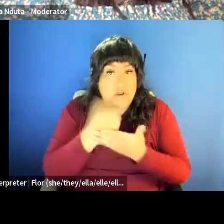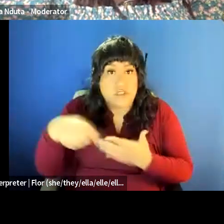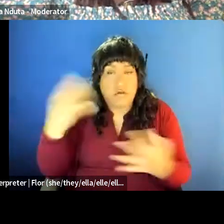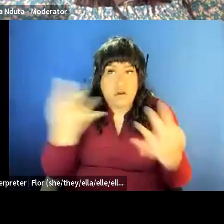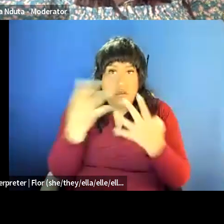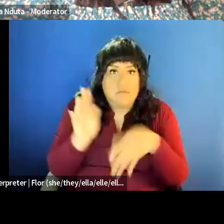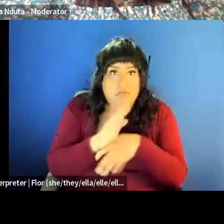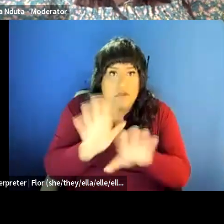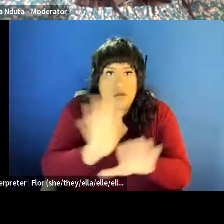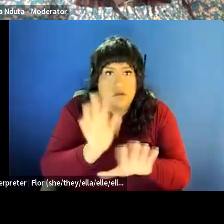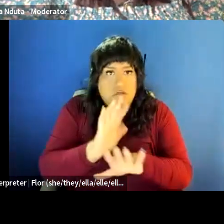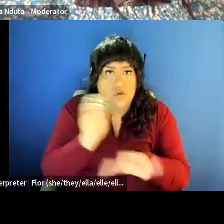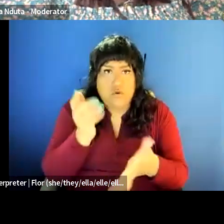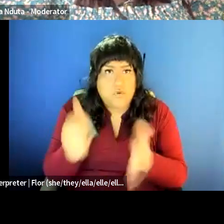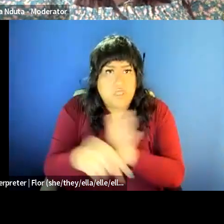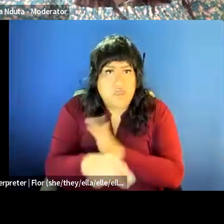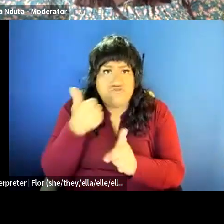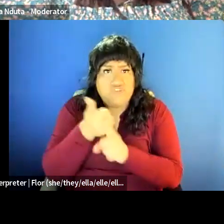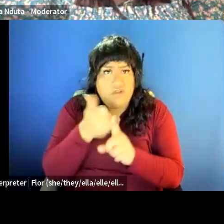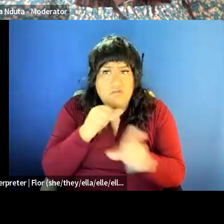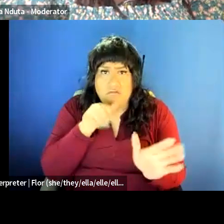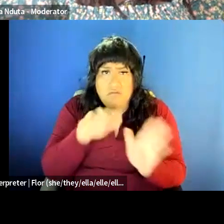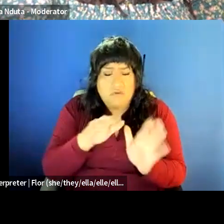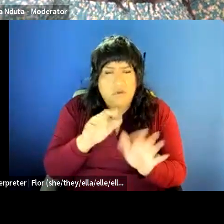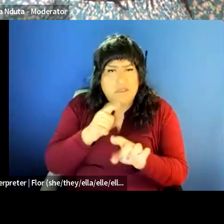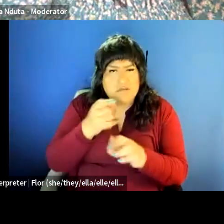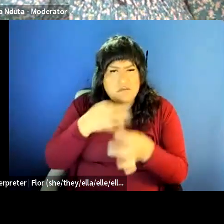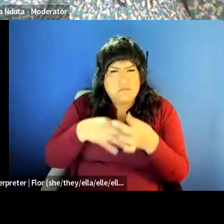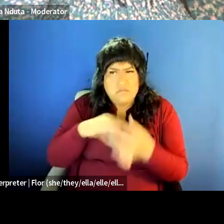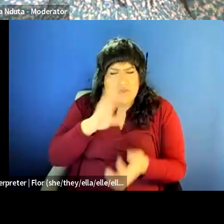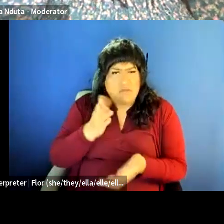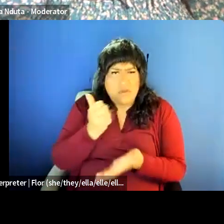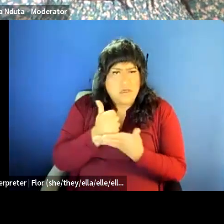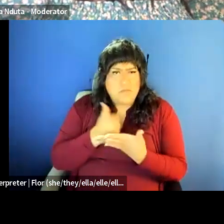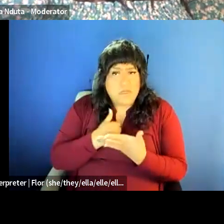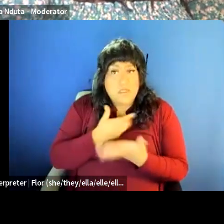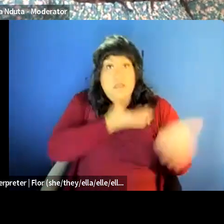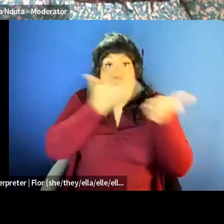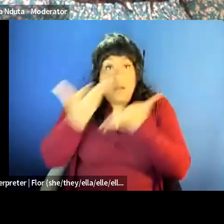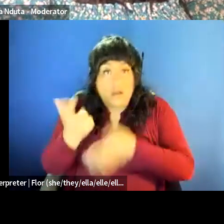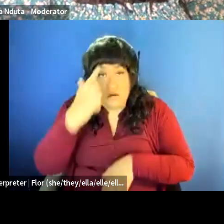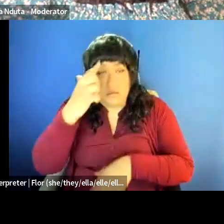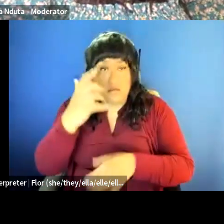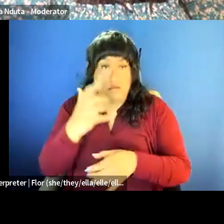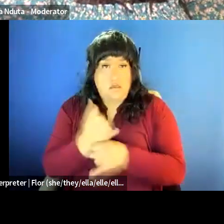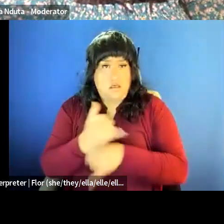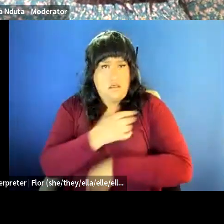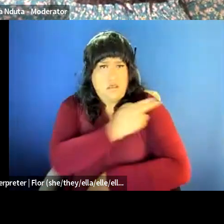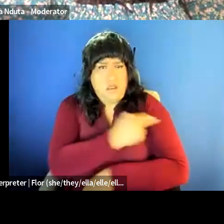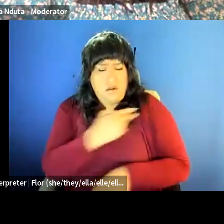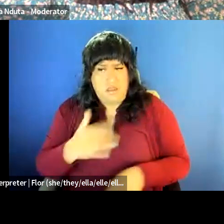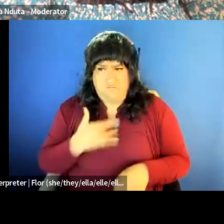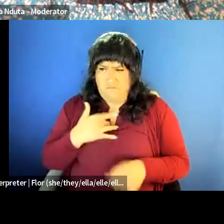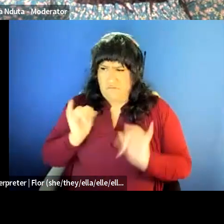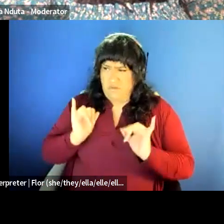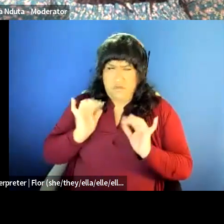killing myself that they never helped me. They carted me away to a hospital, and it was scary. I felt like I had done